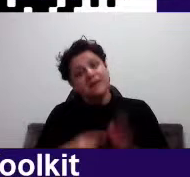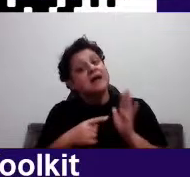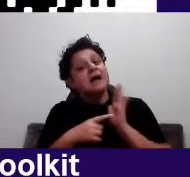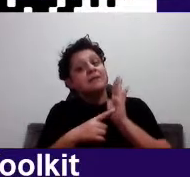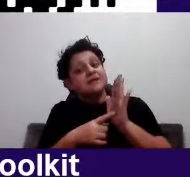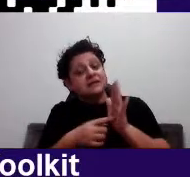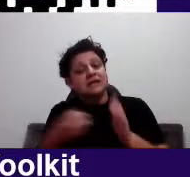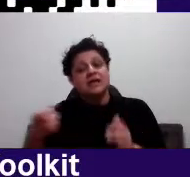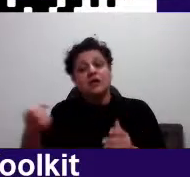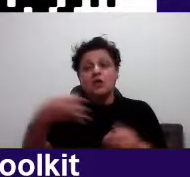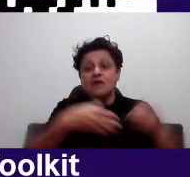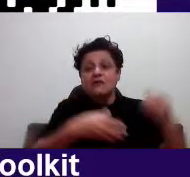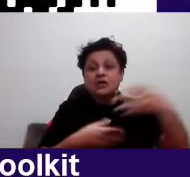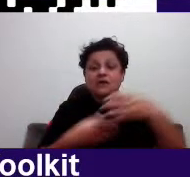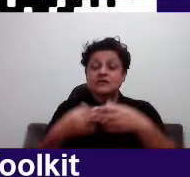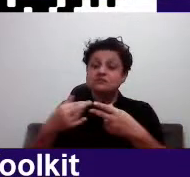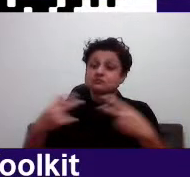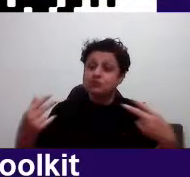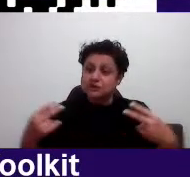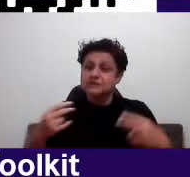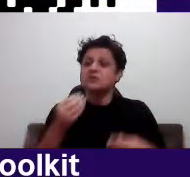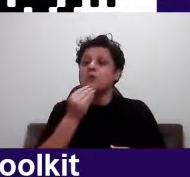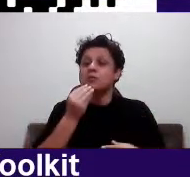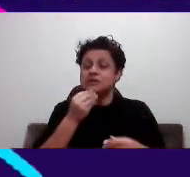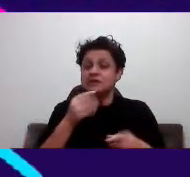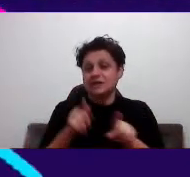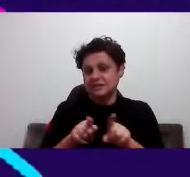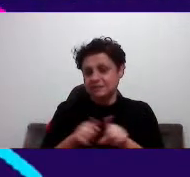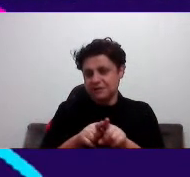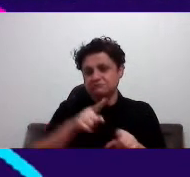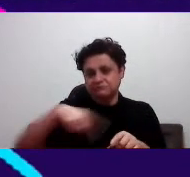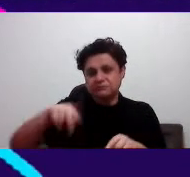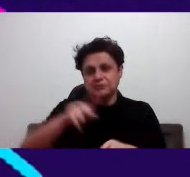a thing to work through.